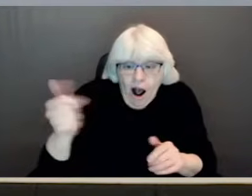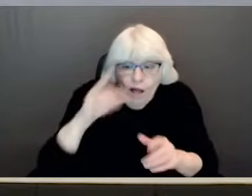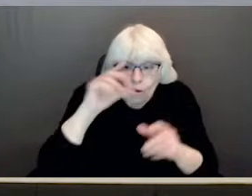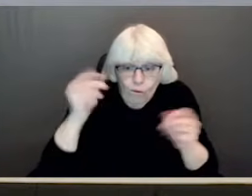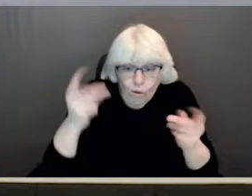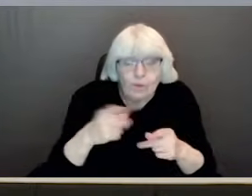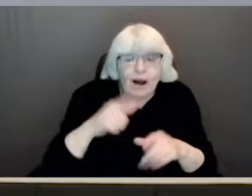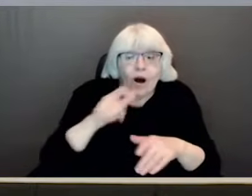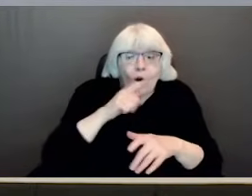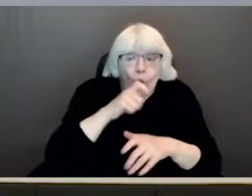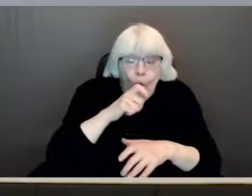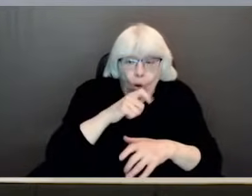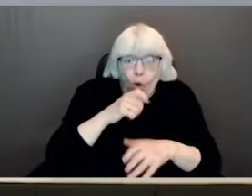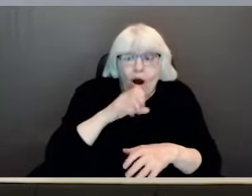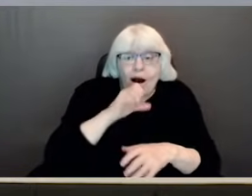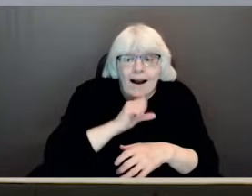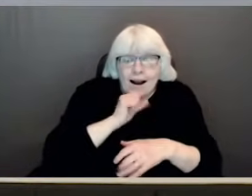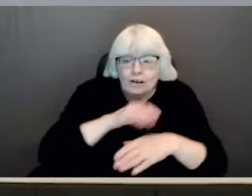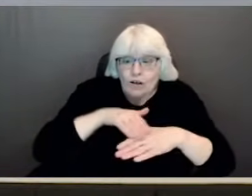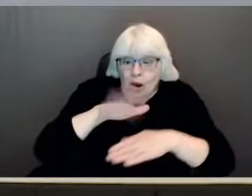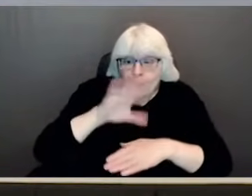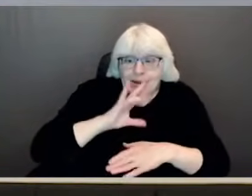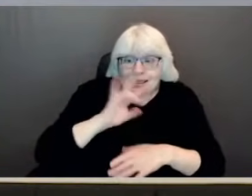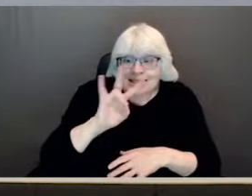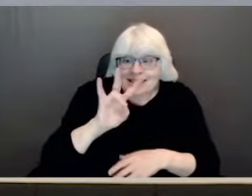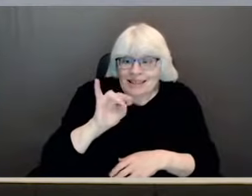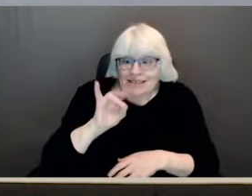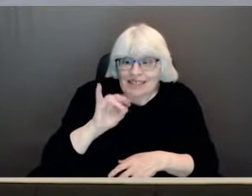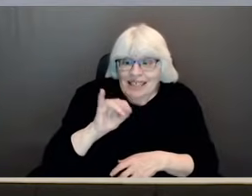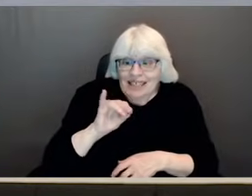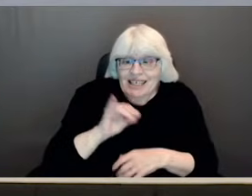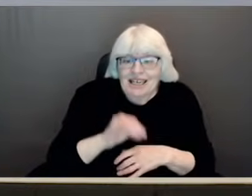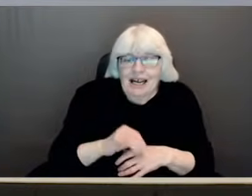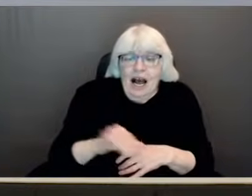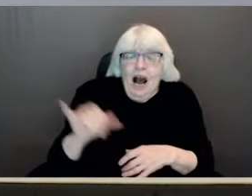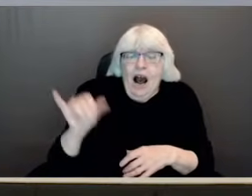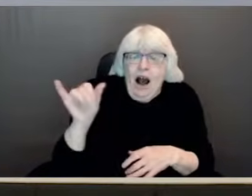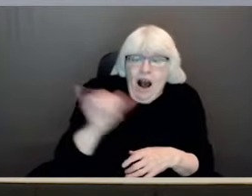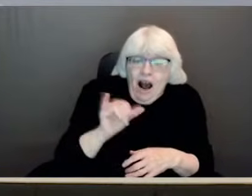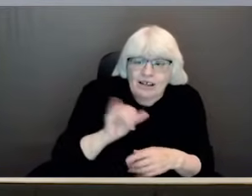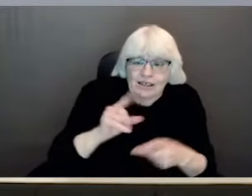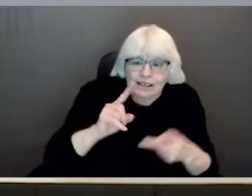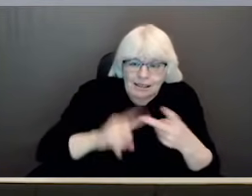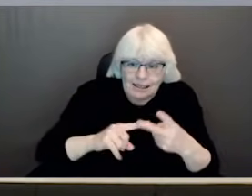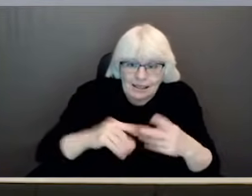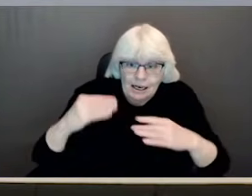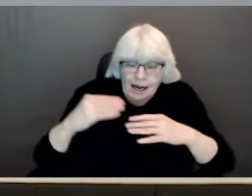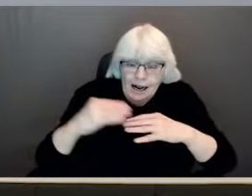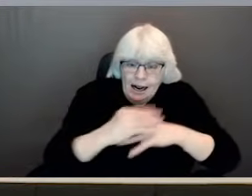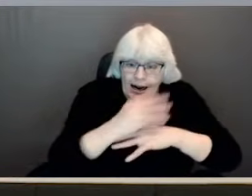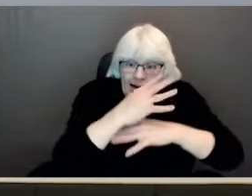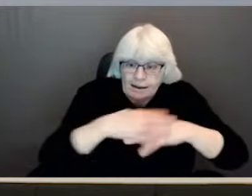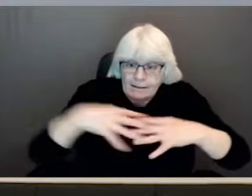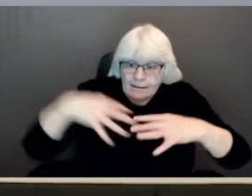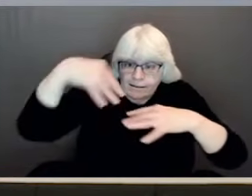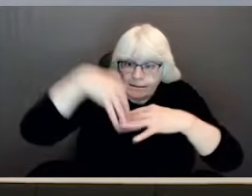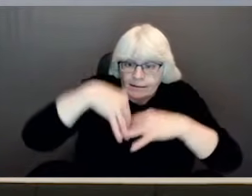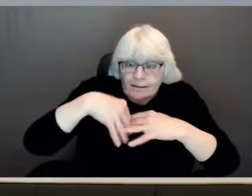either from or living in from First Nations communities, and